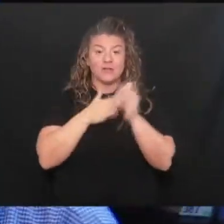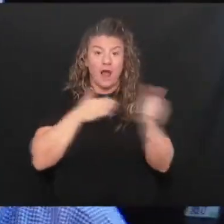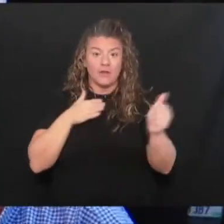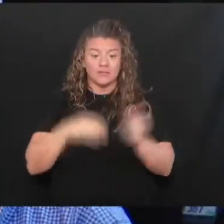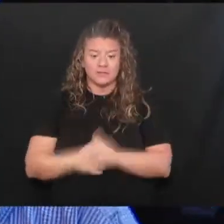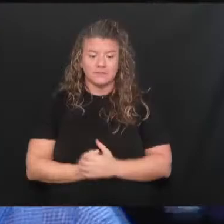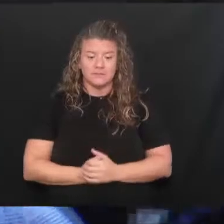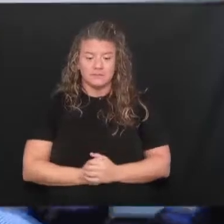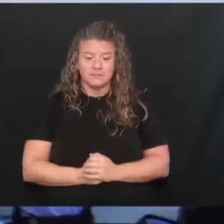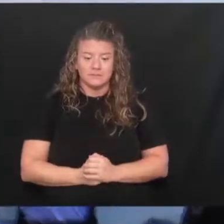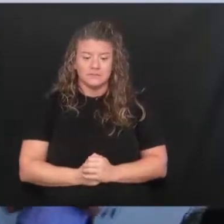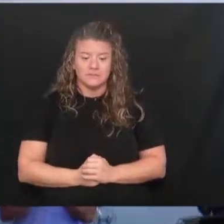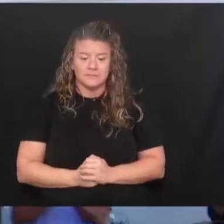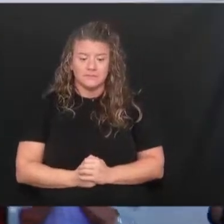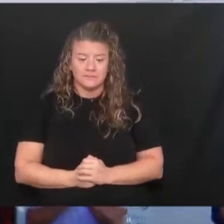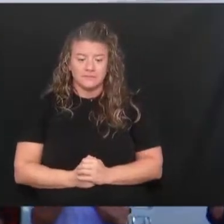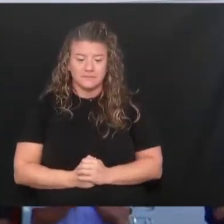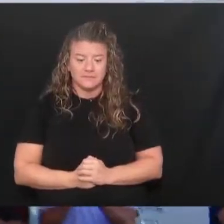$1,588,000.